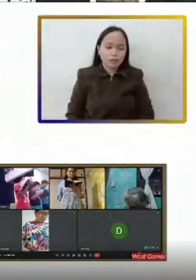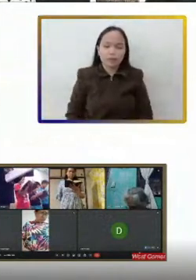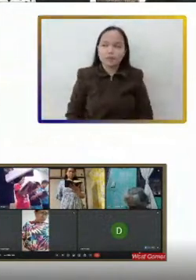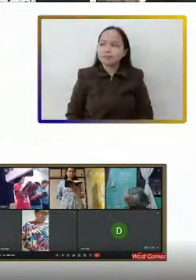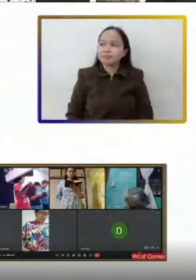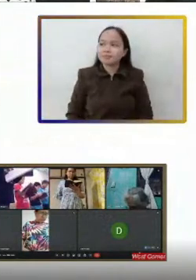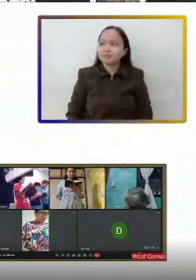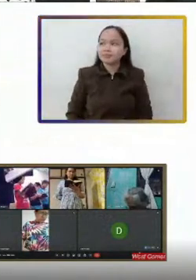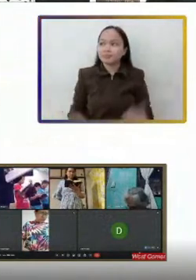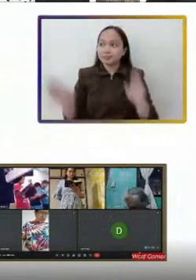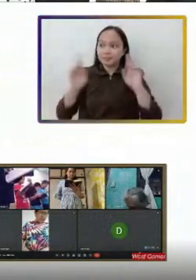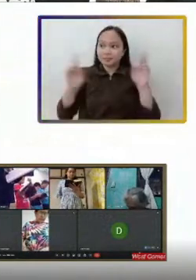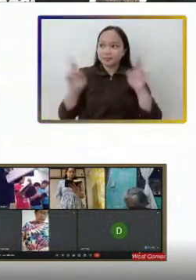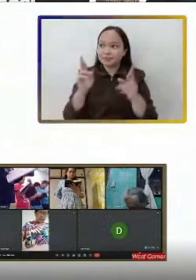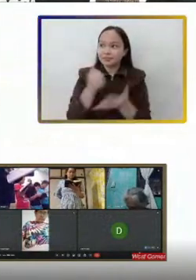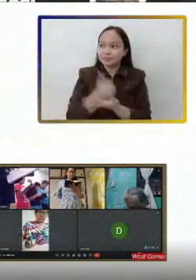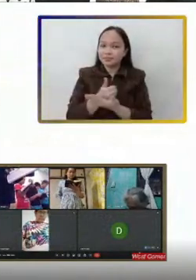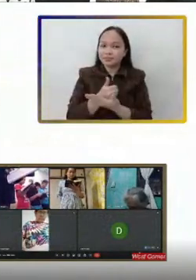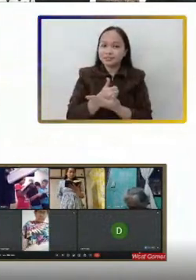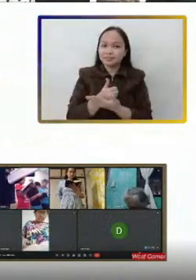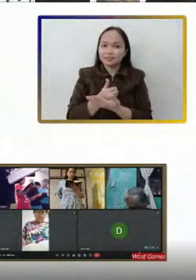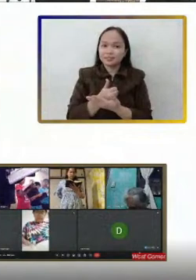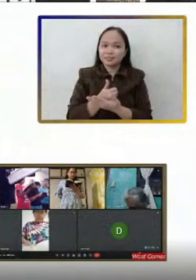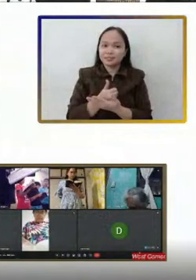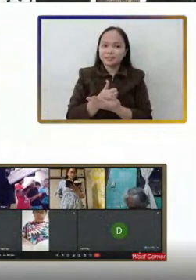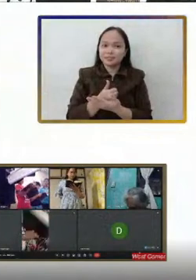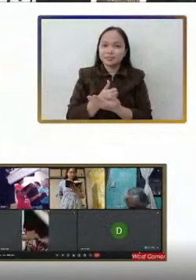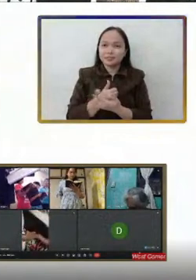18. All right. Are you with me now?